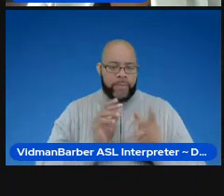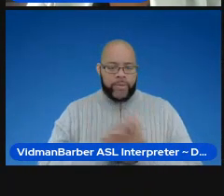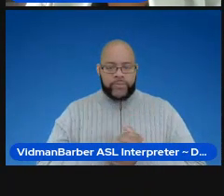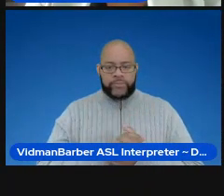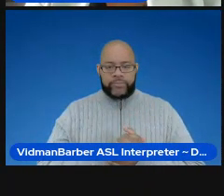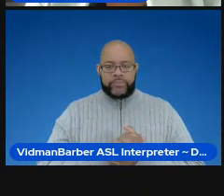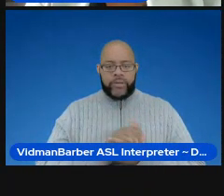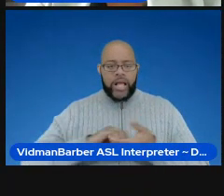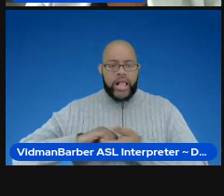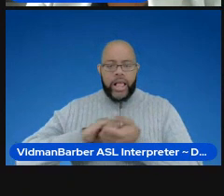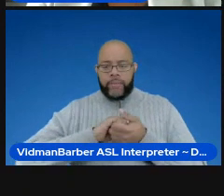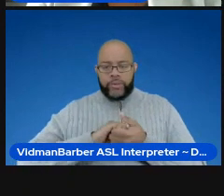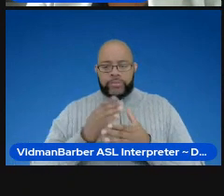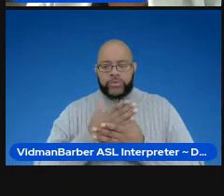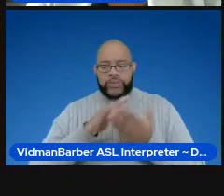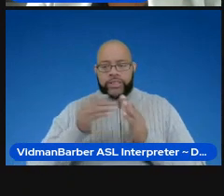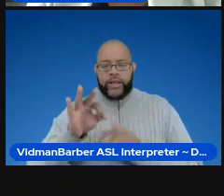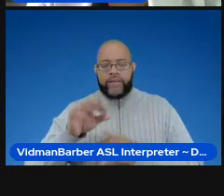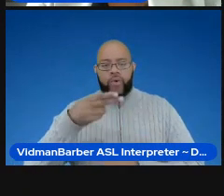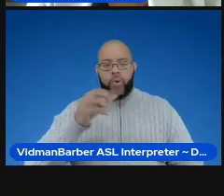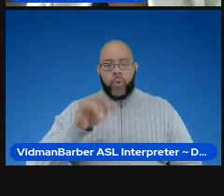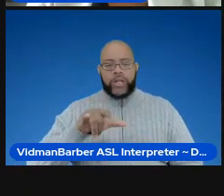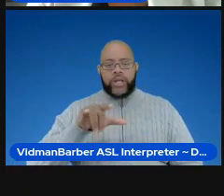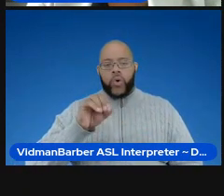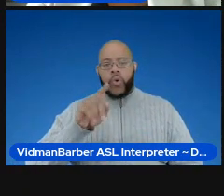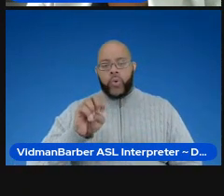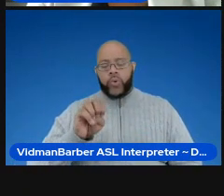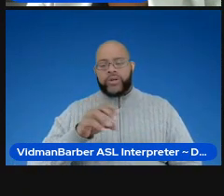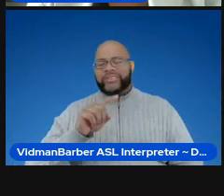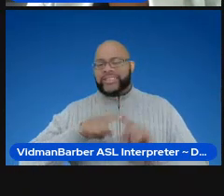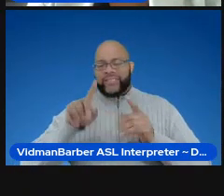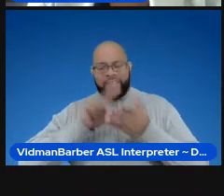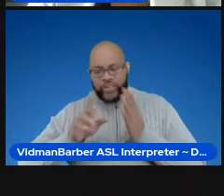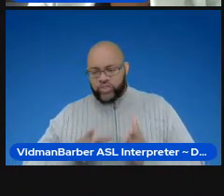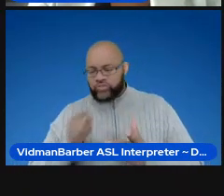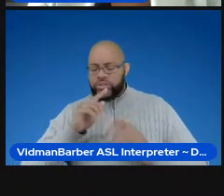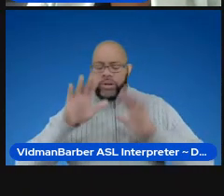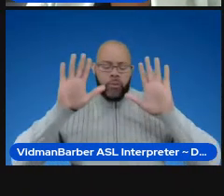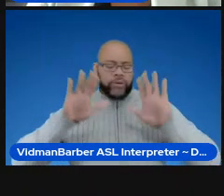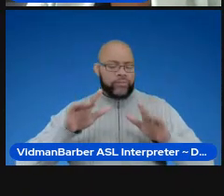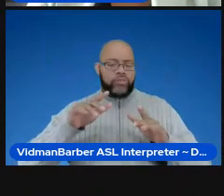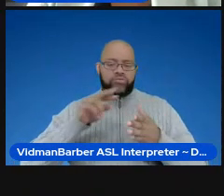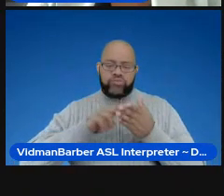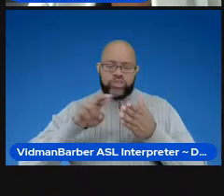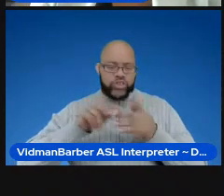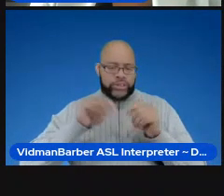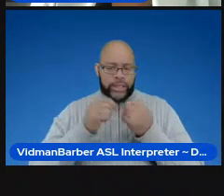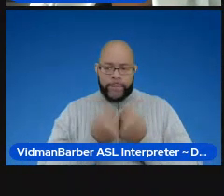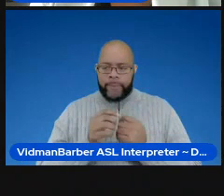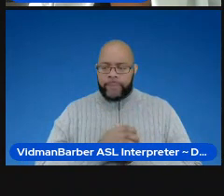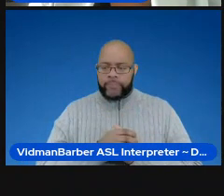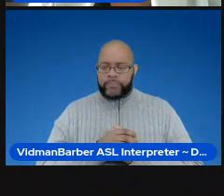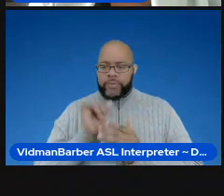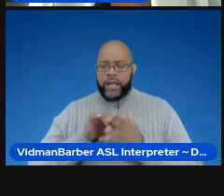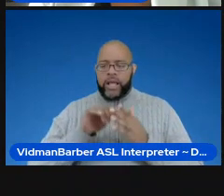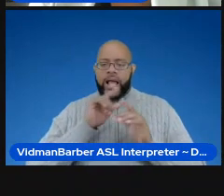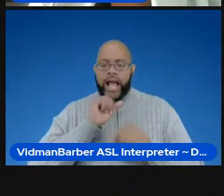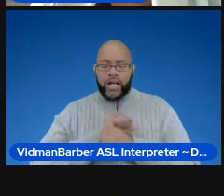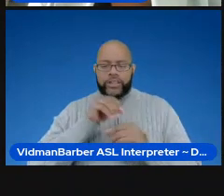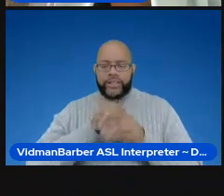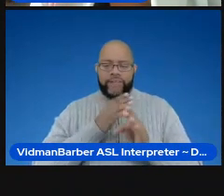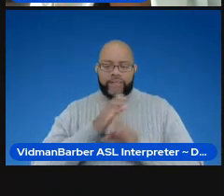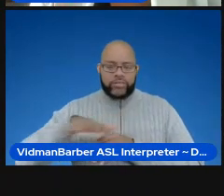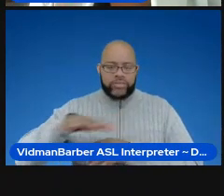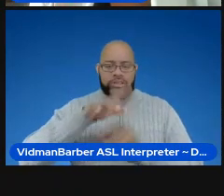was a collaboration between the city of Holyoke, different investigators, and an amazing research team that was actually in the field